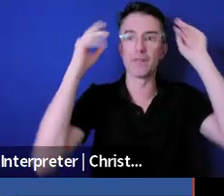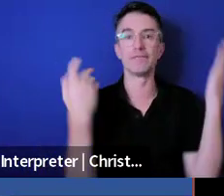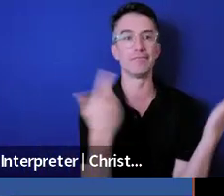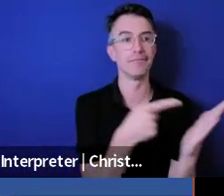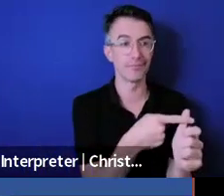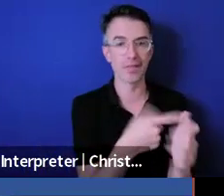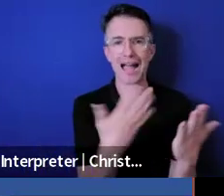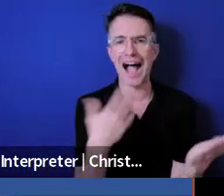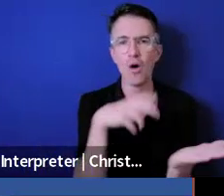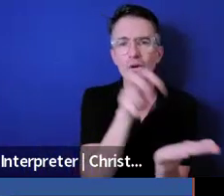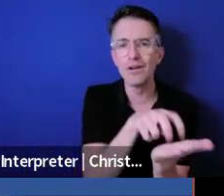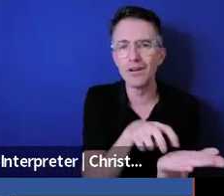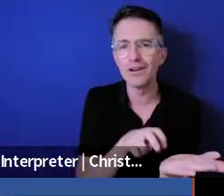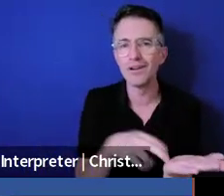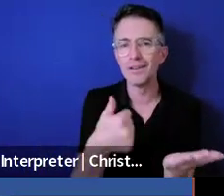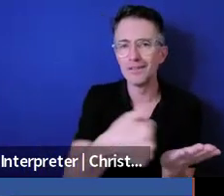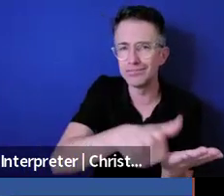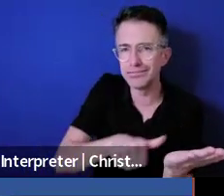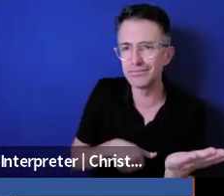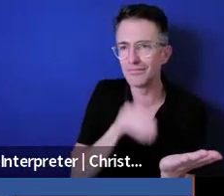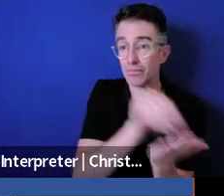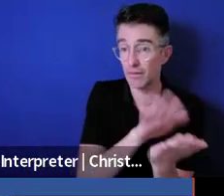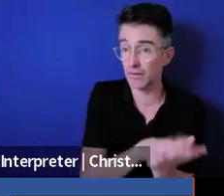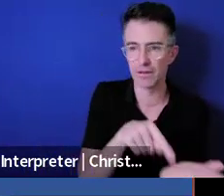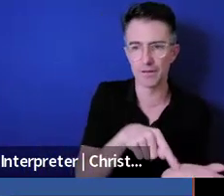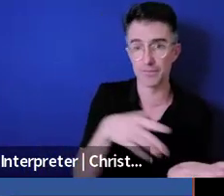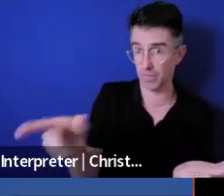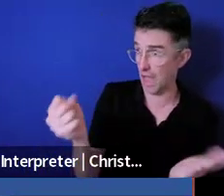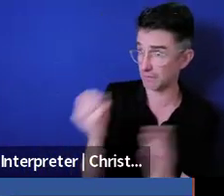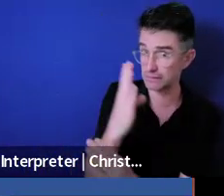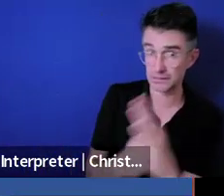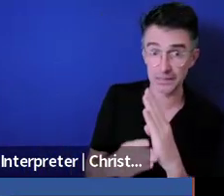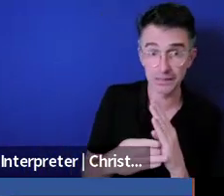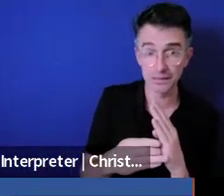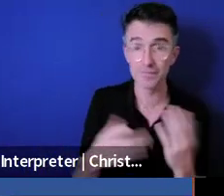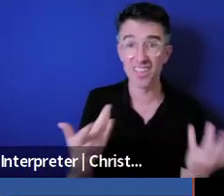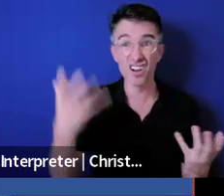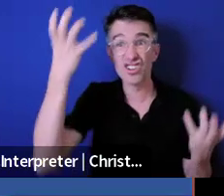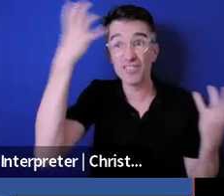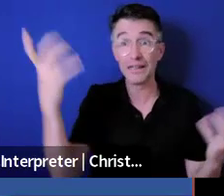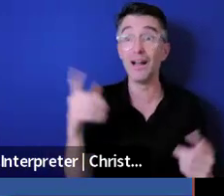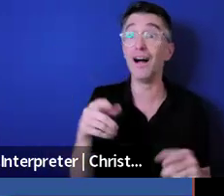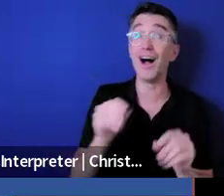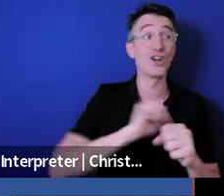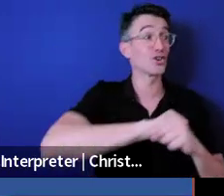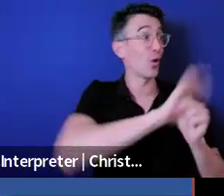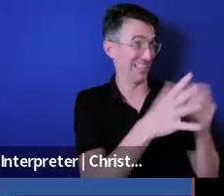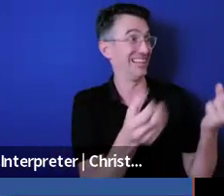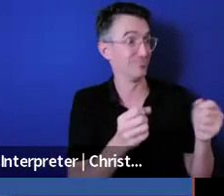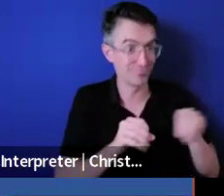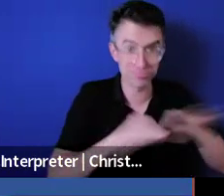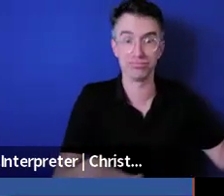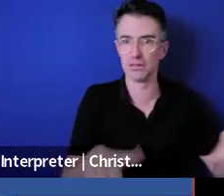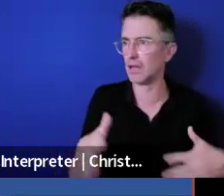not been in position to actually reach and support persons with disability during the COVID-19 because they didn't know who they